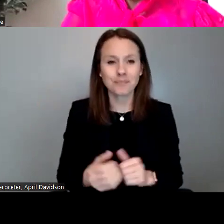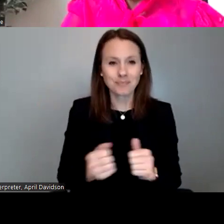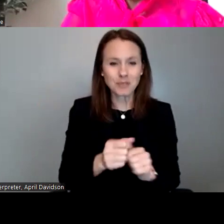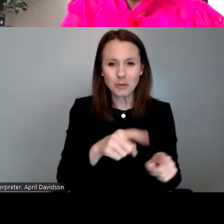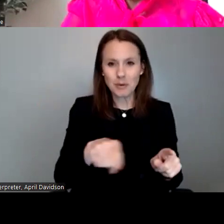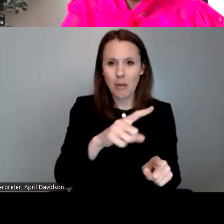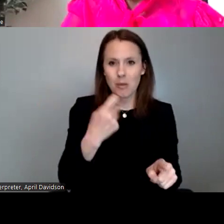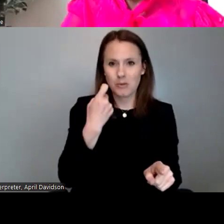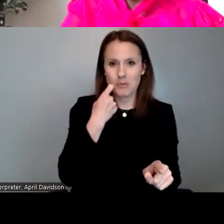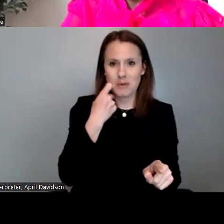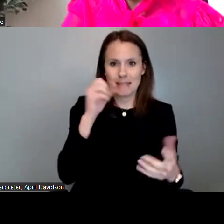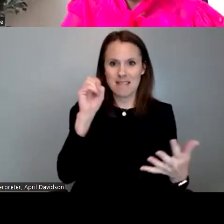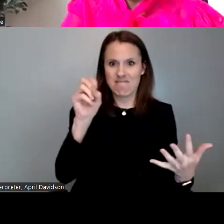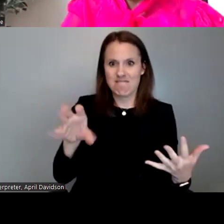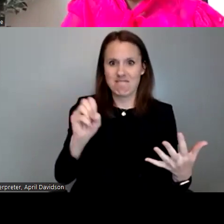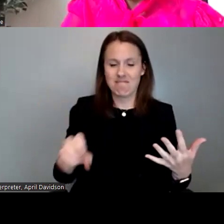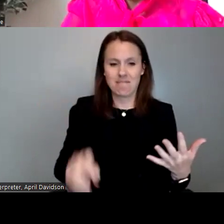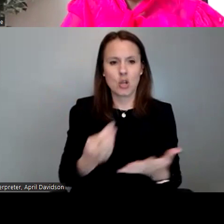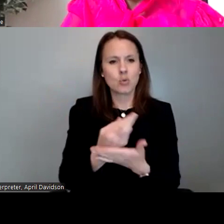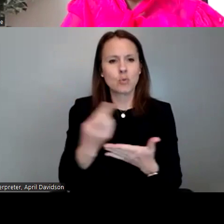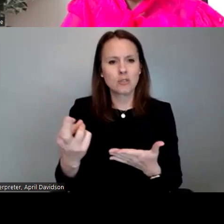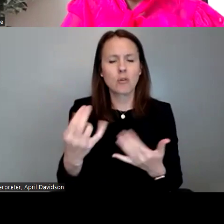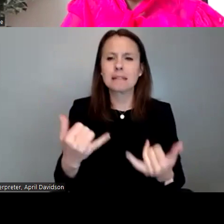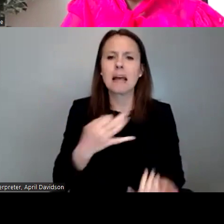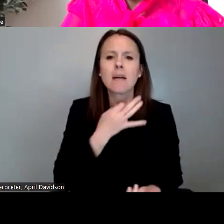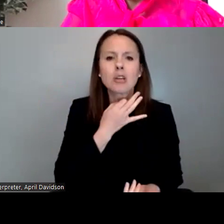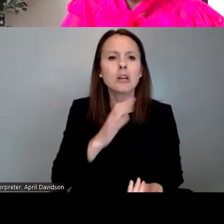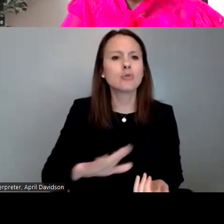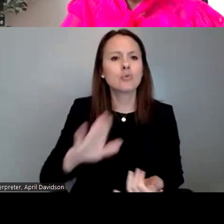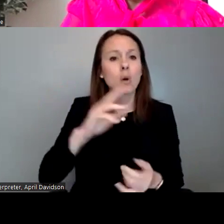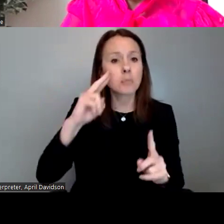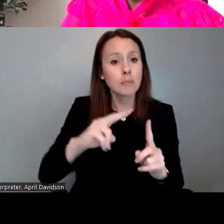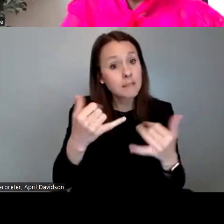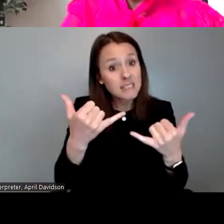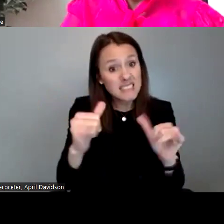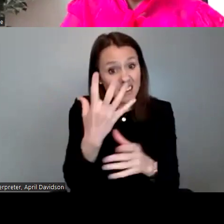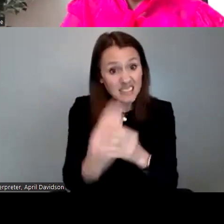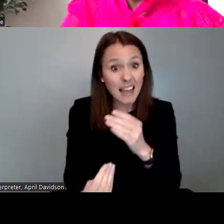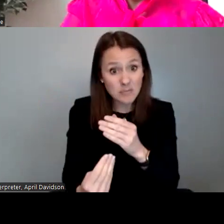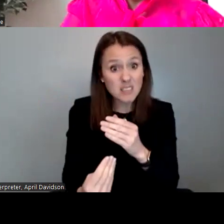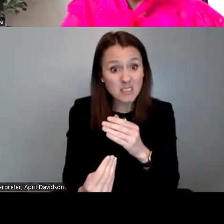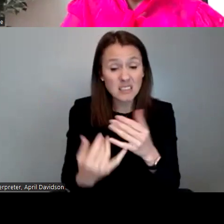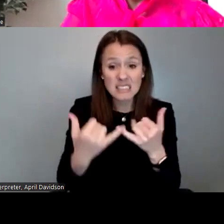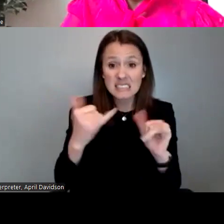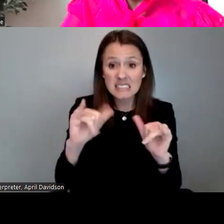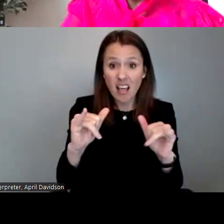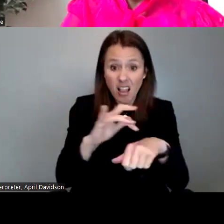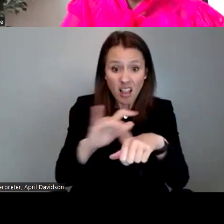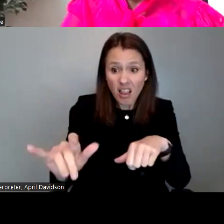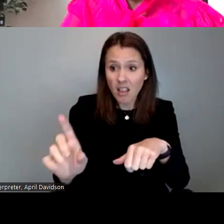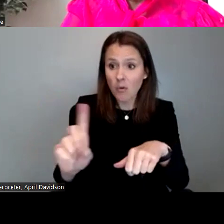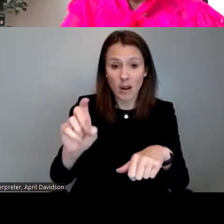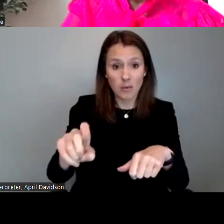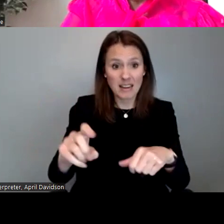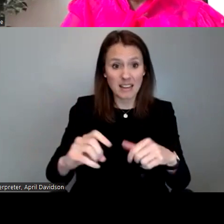just mentioned, I would like to know from your perspective, are there still gaps that need to be filled here in Michigan when it comes